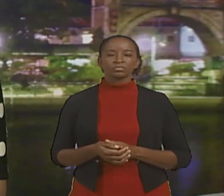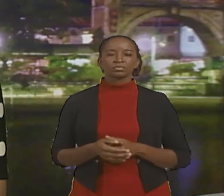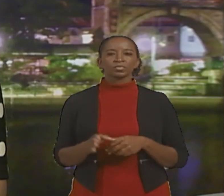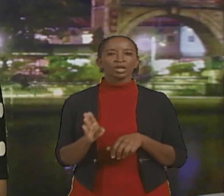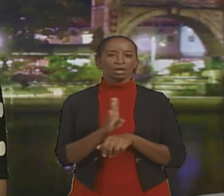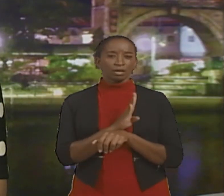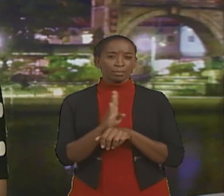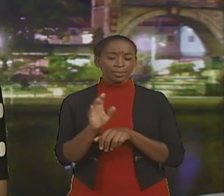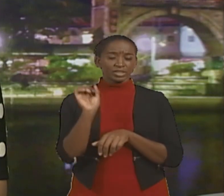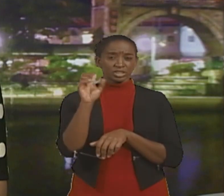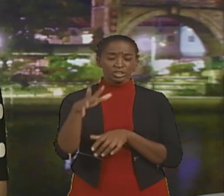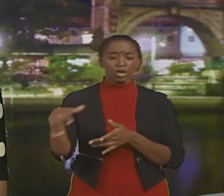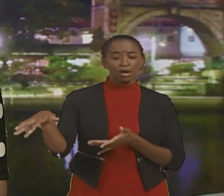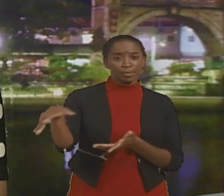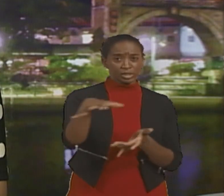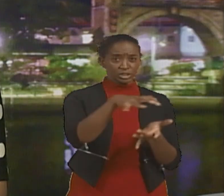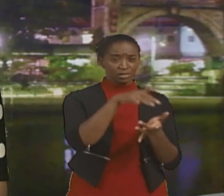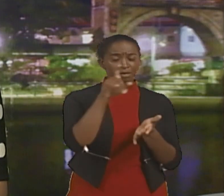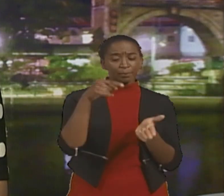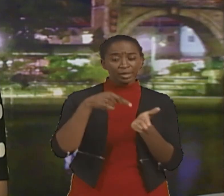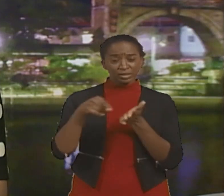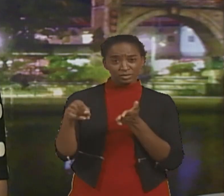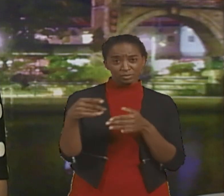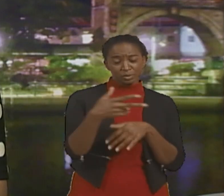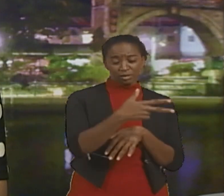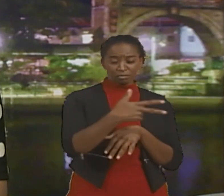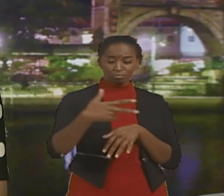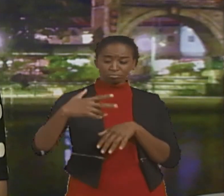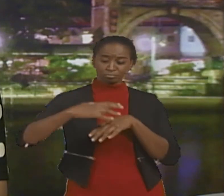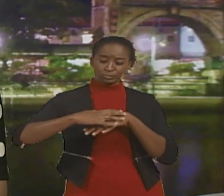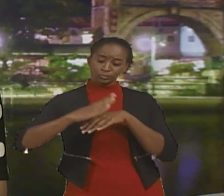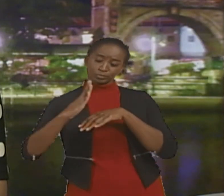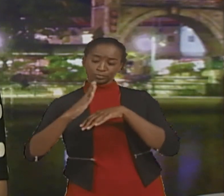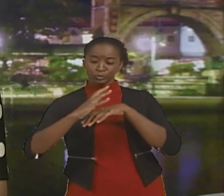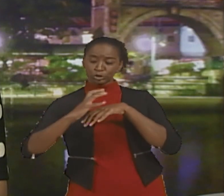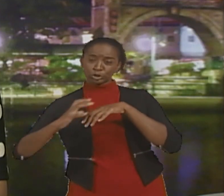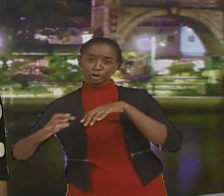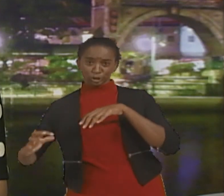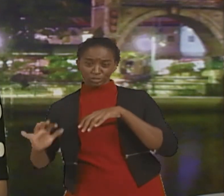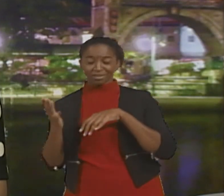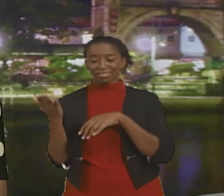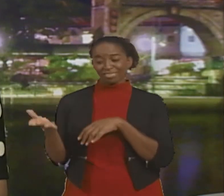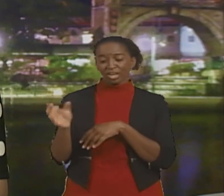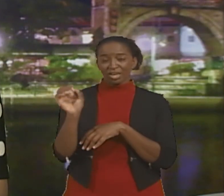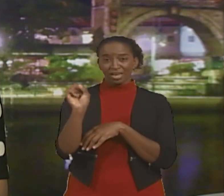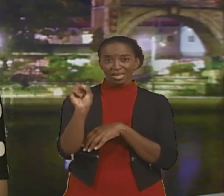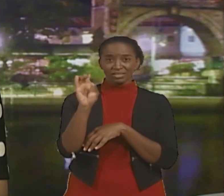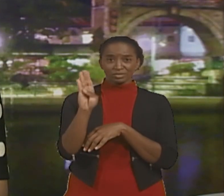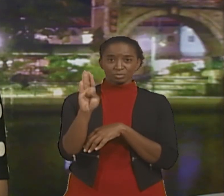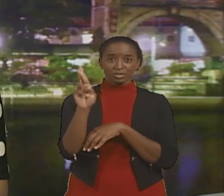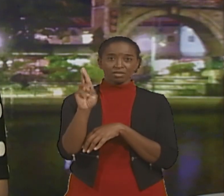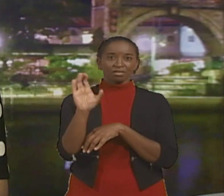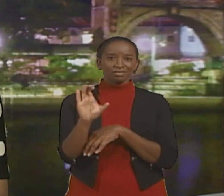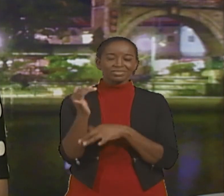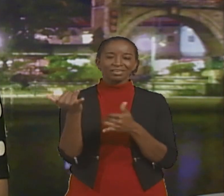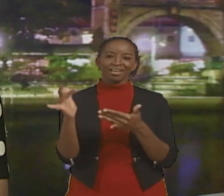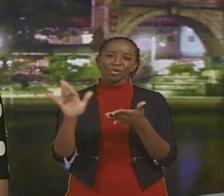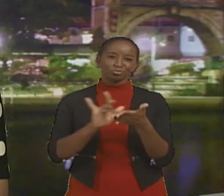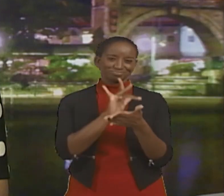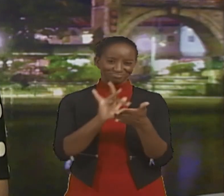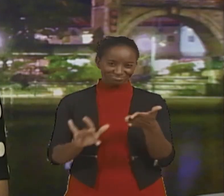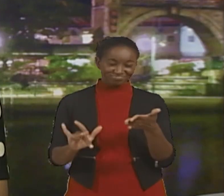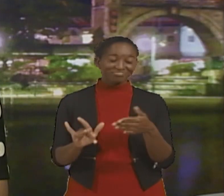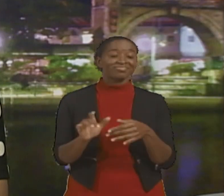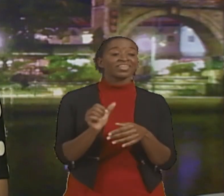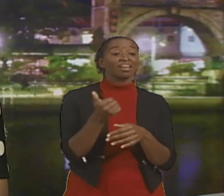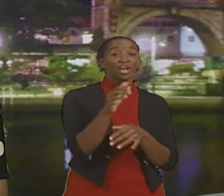The removal of the controversial tipping fee to dispose of waste at the Sustainable Barbados Recycling Centre is expected to reduce the level of